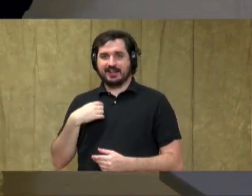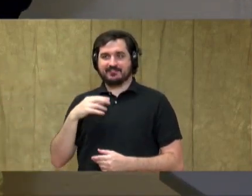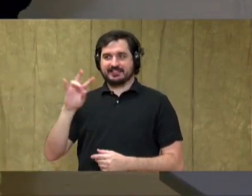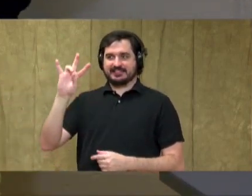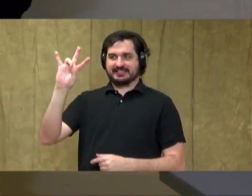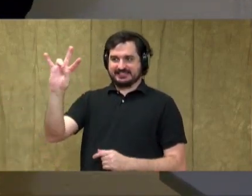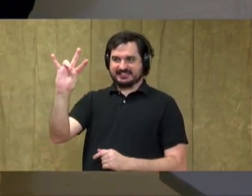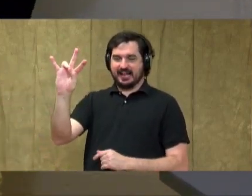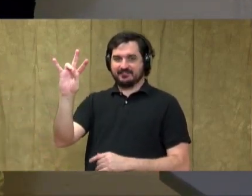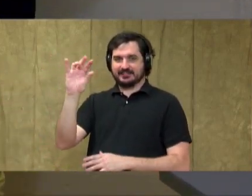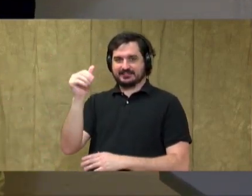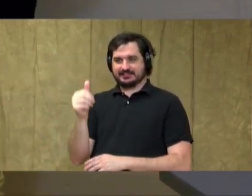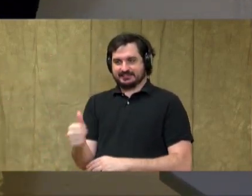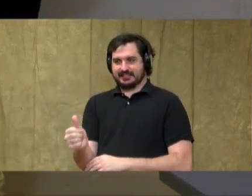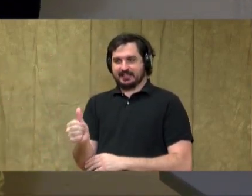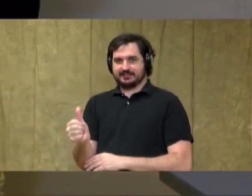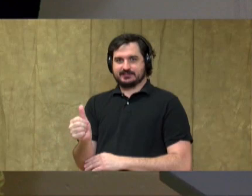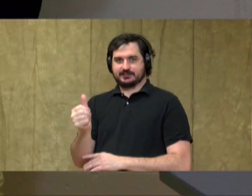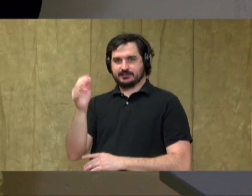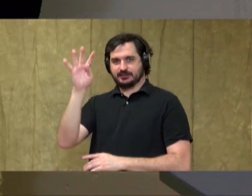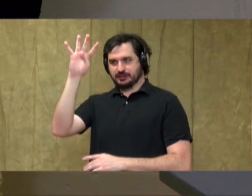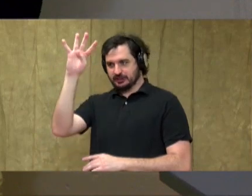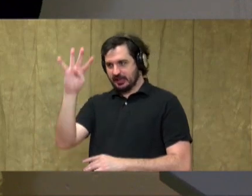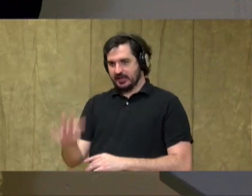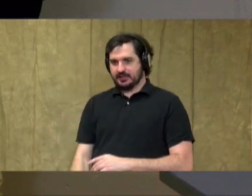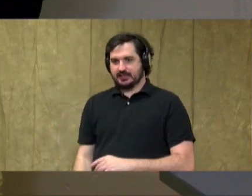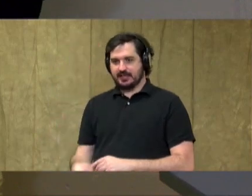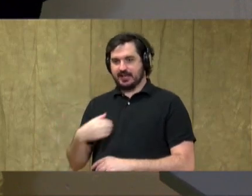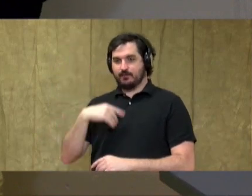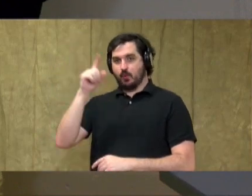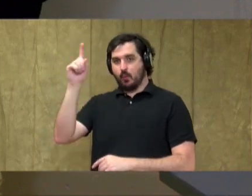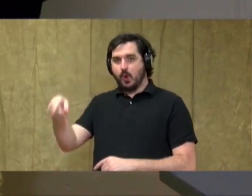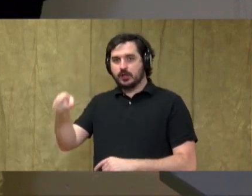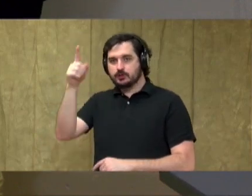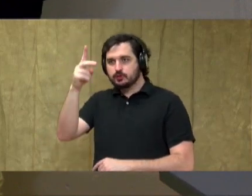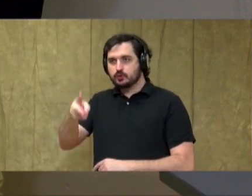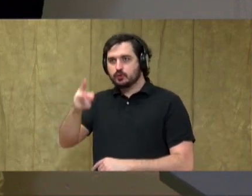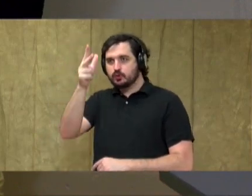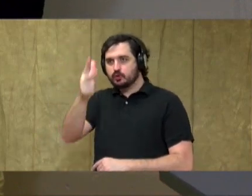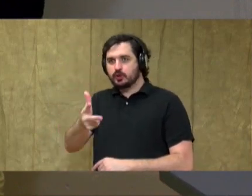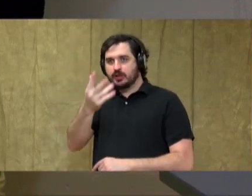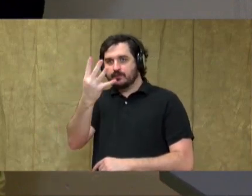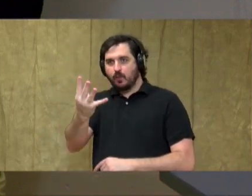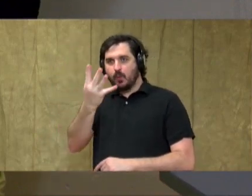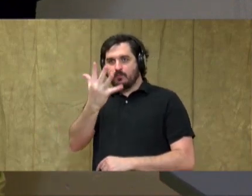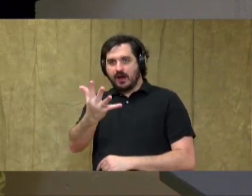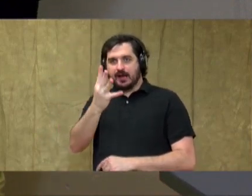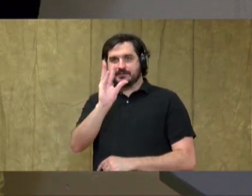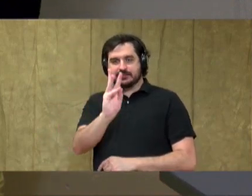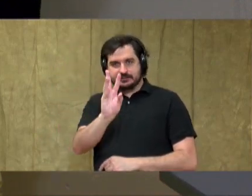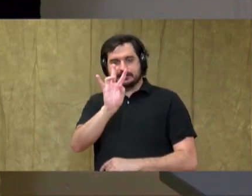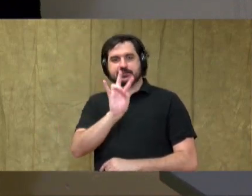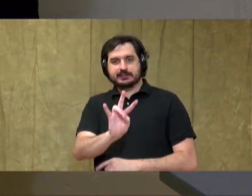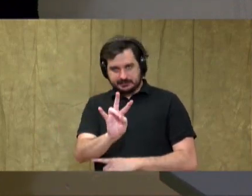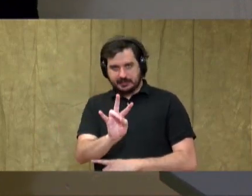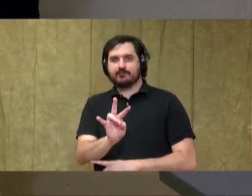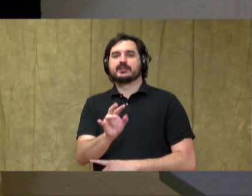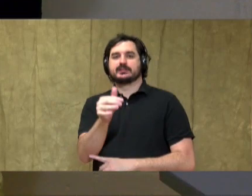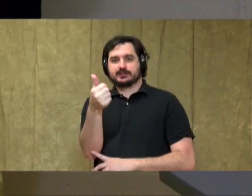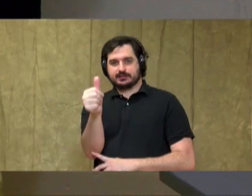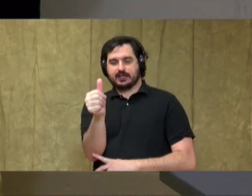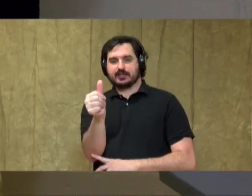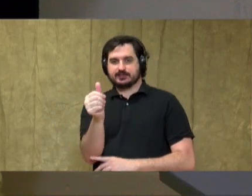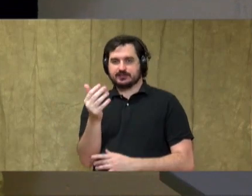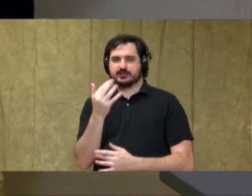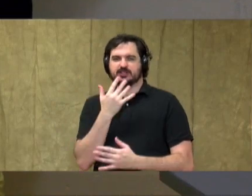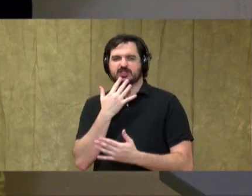tenths shaded. We have 1, 2, 3, 4, 5, 6, 7 tenths